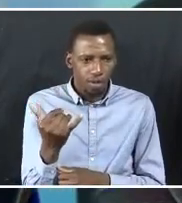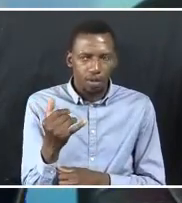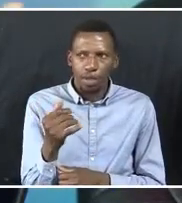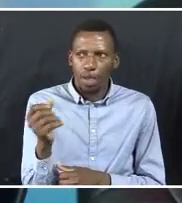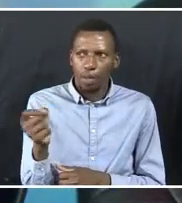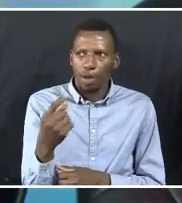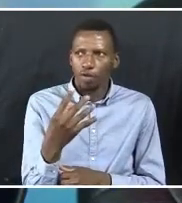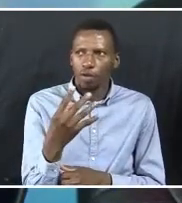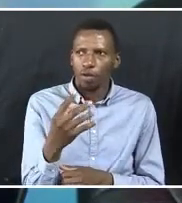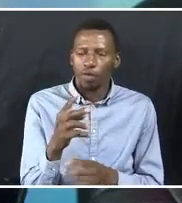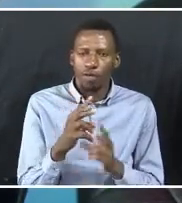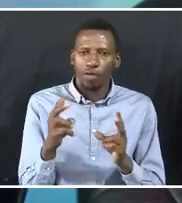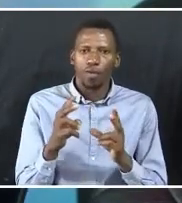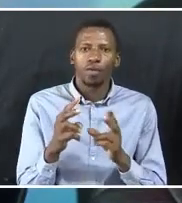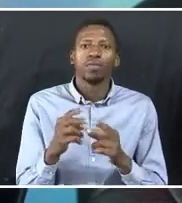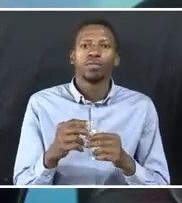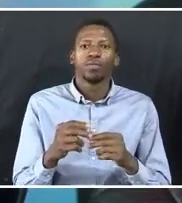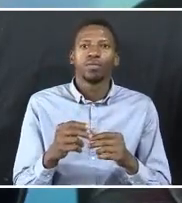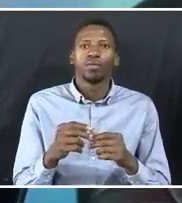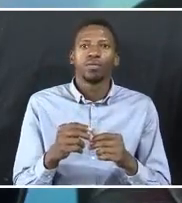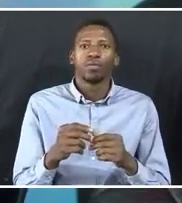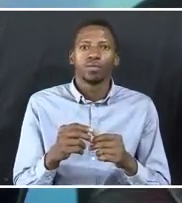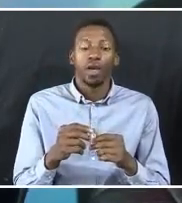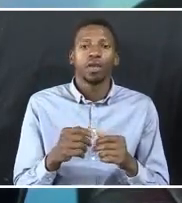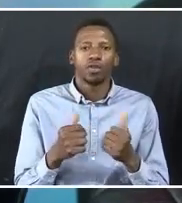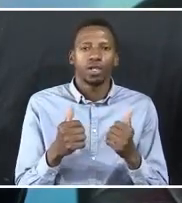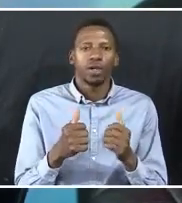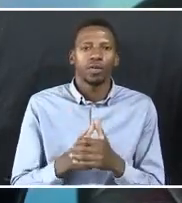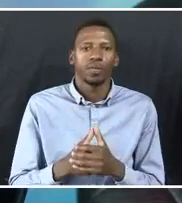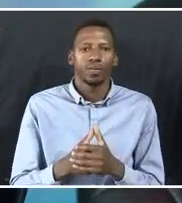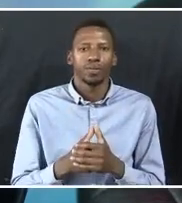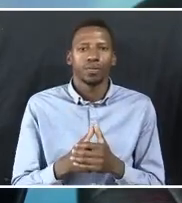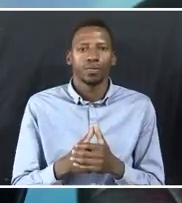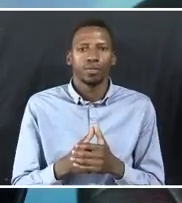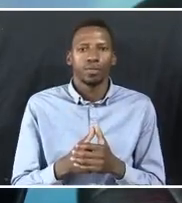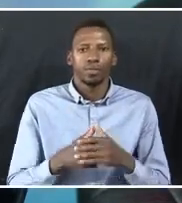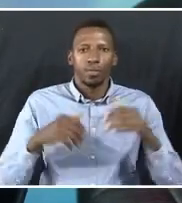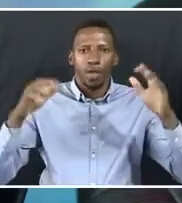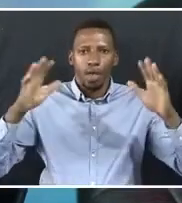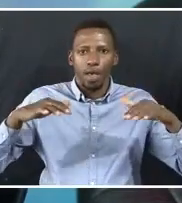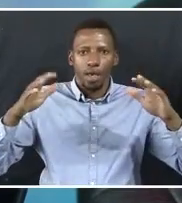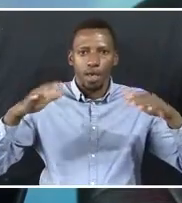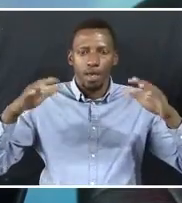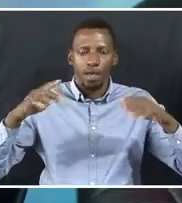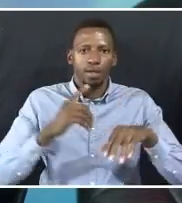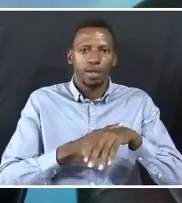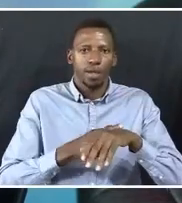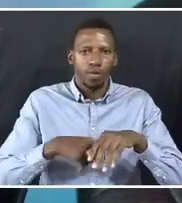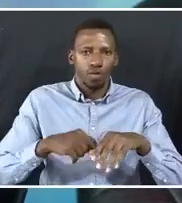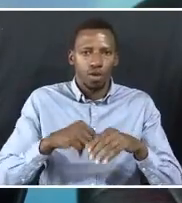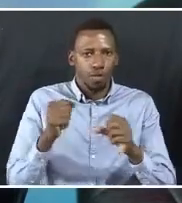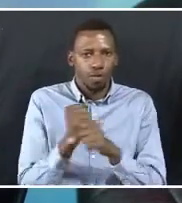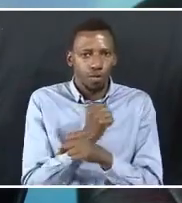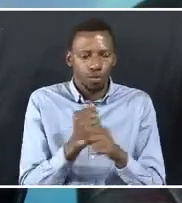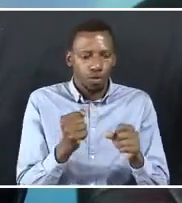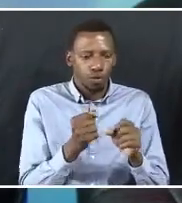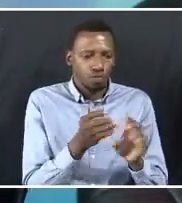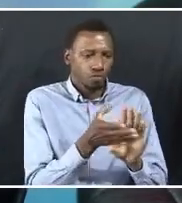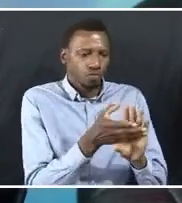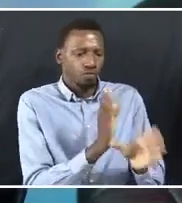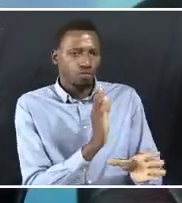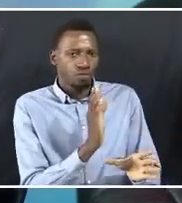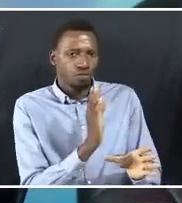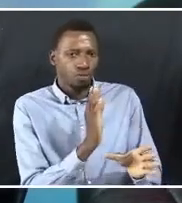bad because of the rainy season. We hardly could escape an admission in